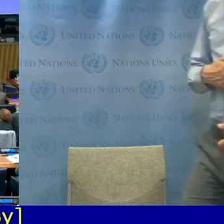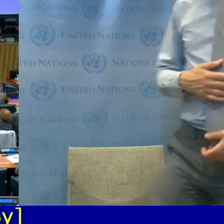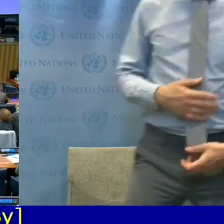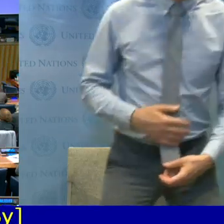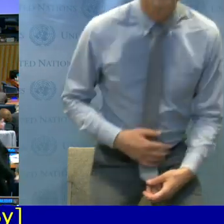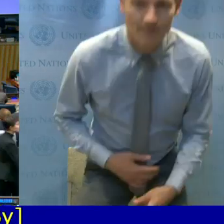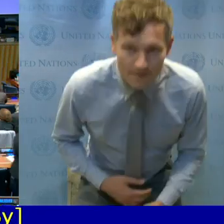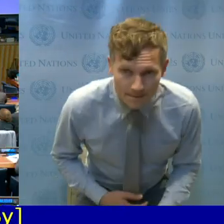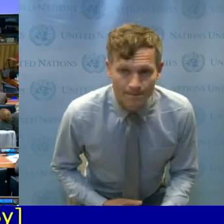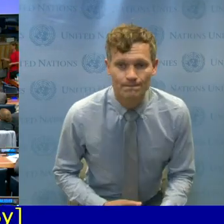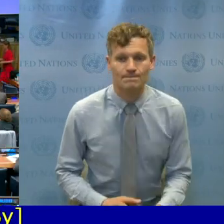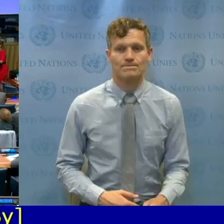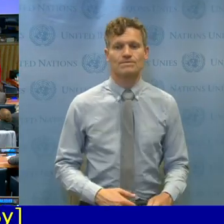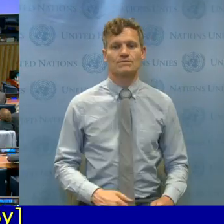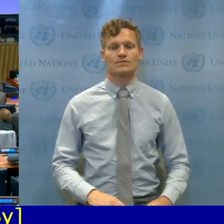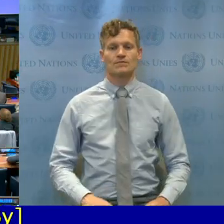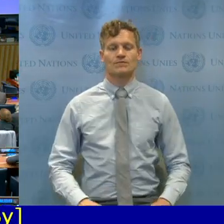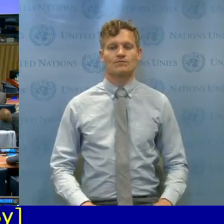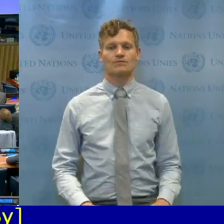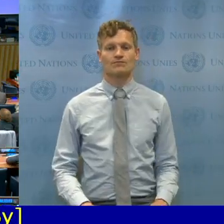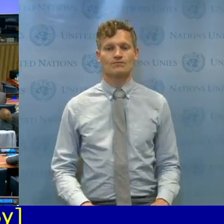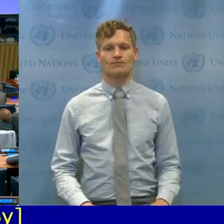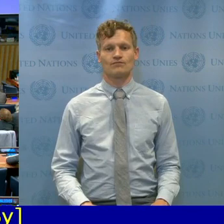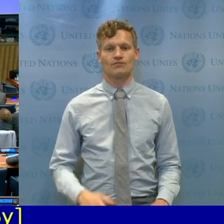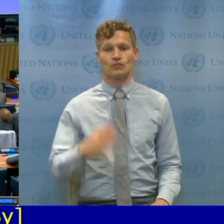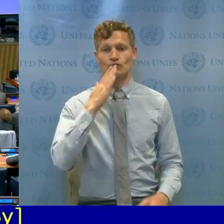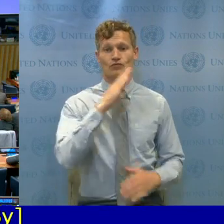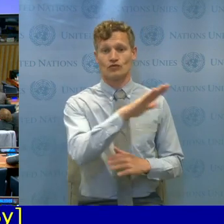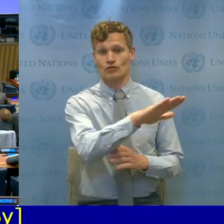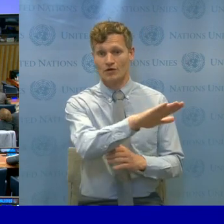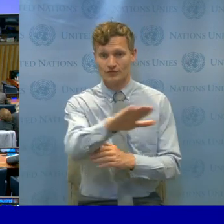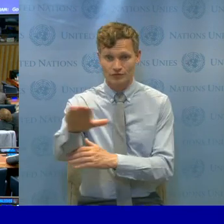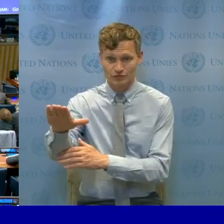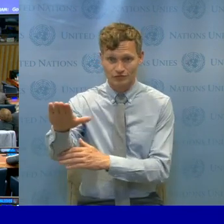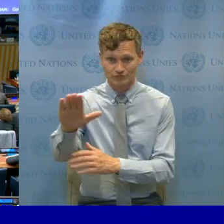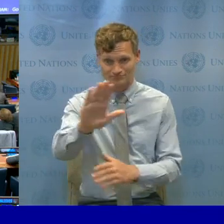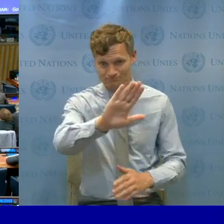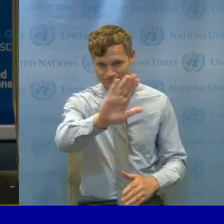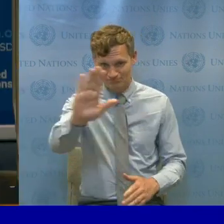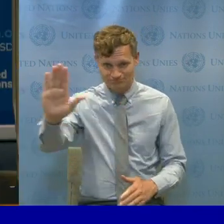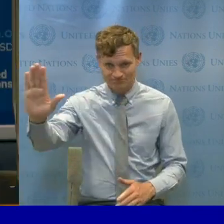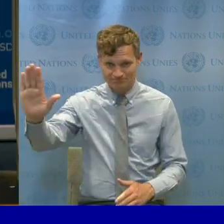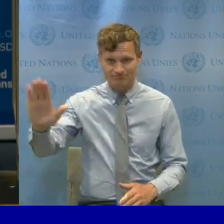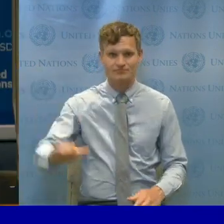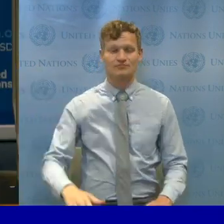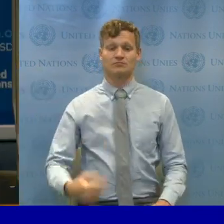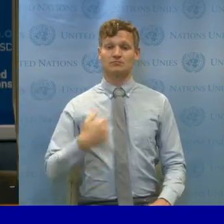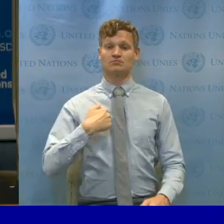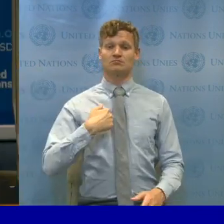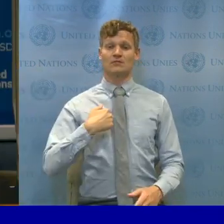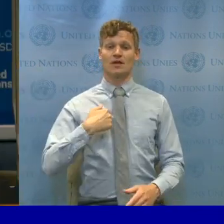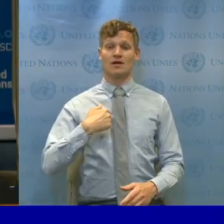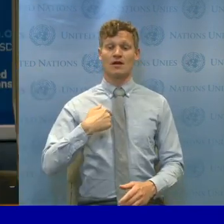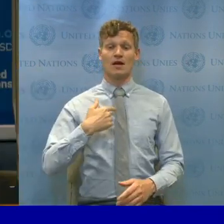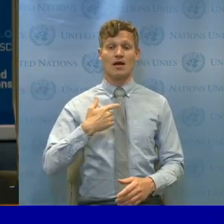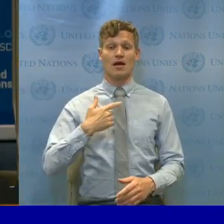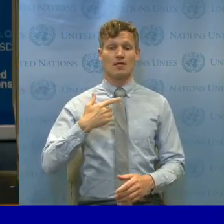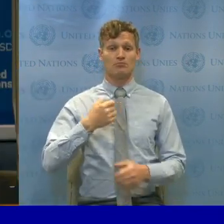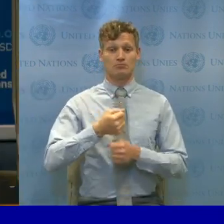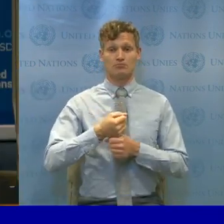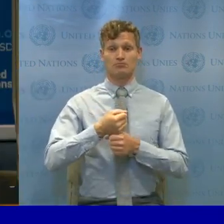Good afternoon, dear guests, dear delegates. I'm the ambassador of Hungary, the